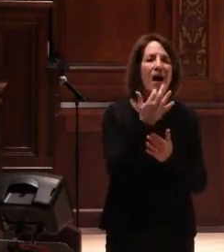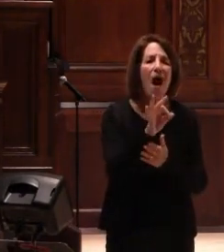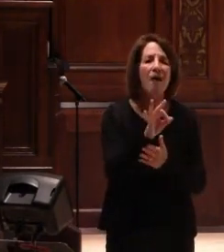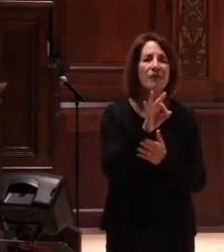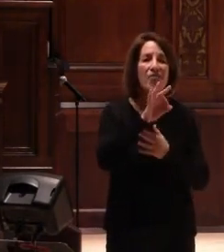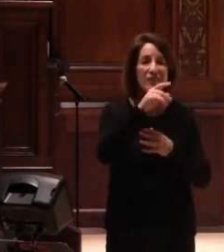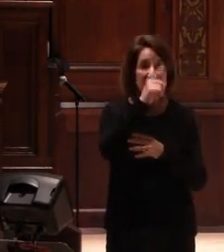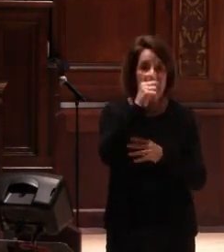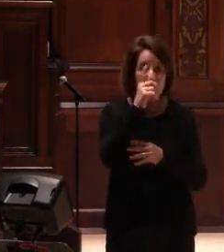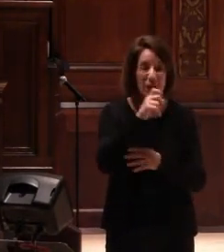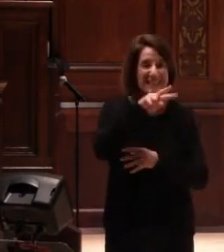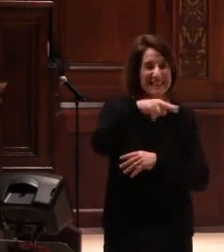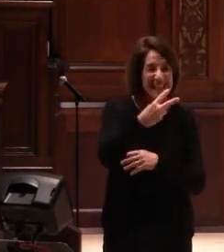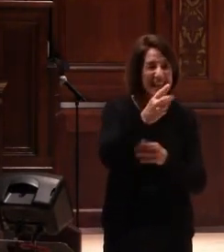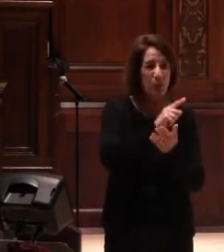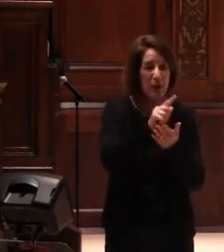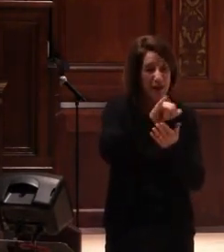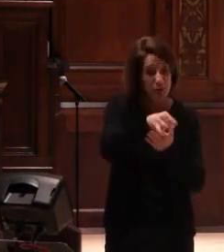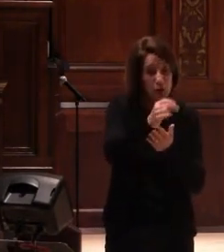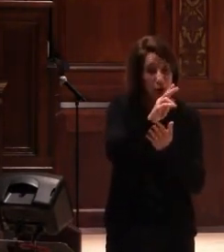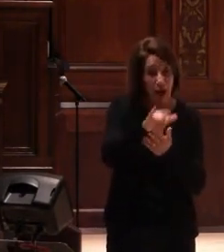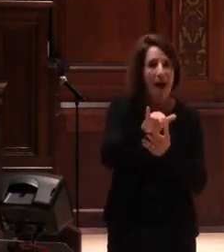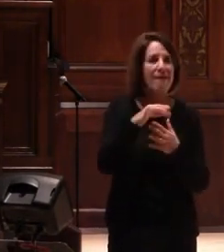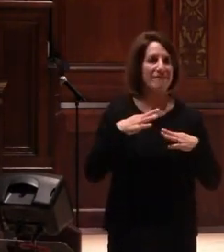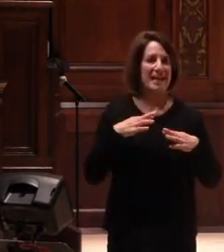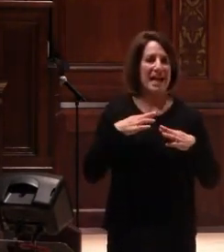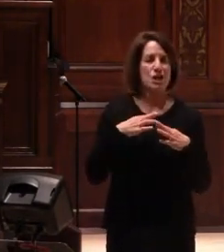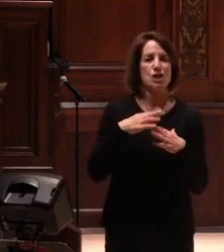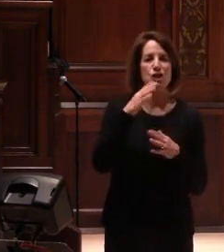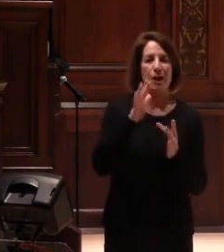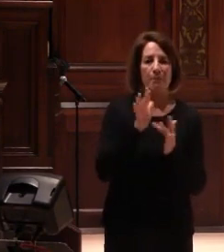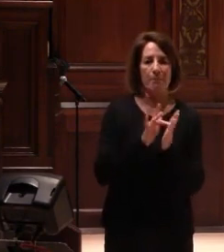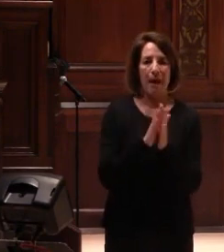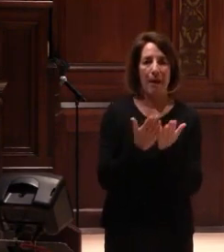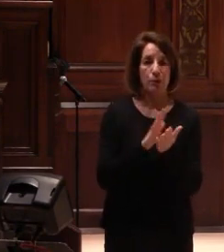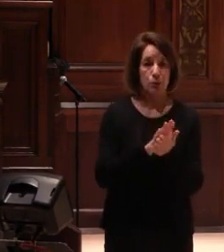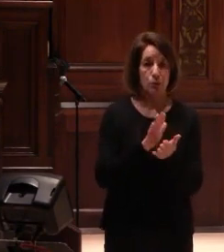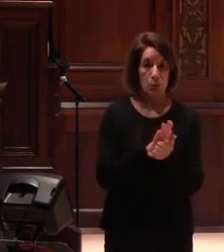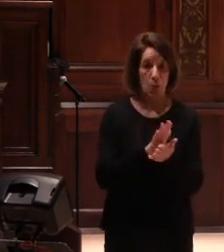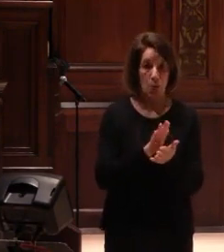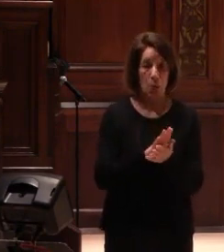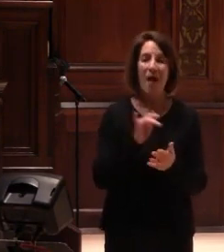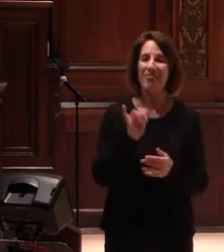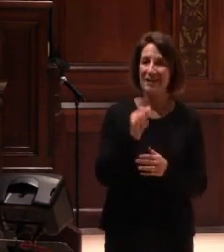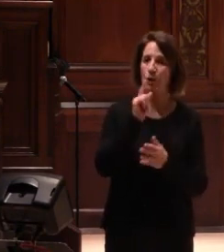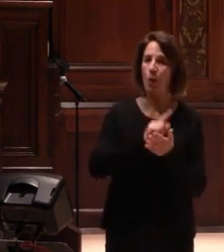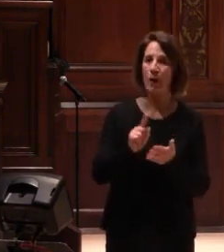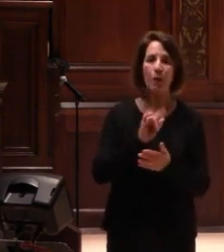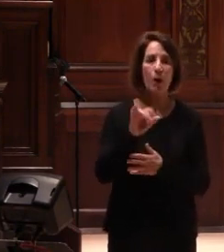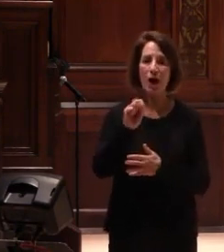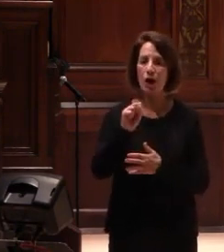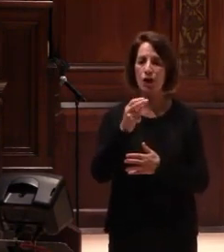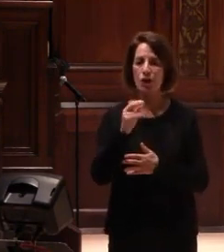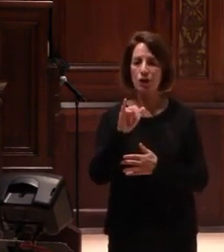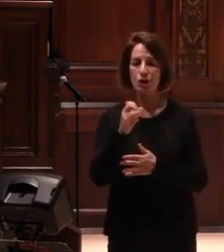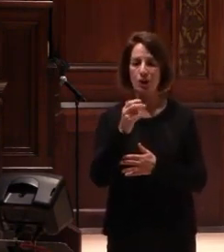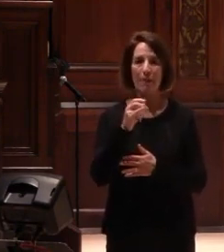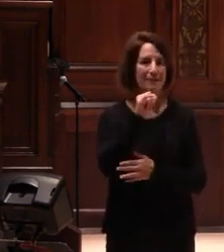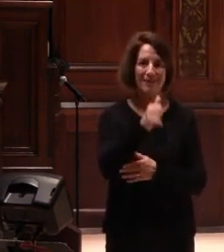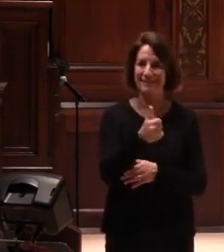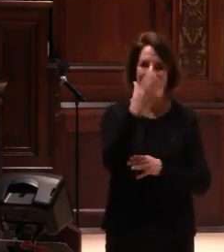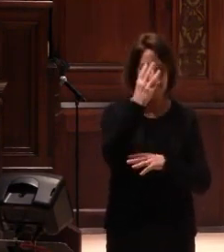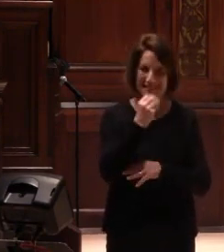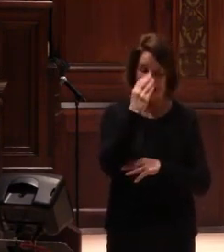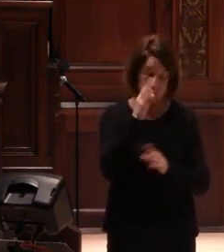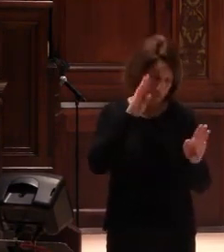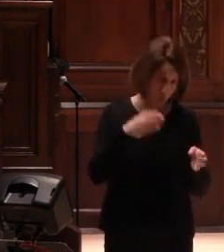in July, which is Vacation Bible School. This is a week in the summer when Siobhan doesn't sleep and instead focuses all of her time